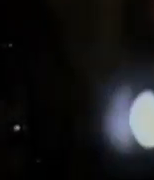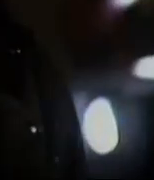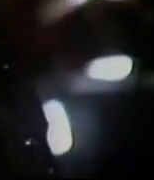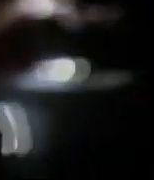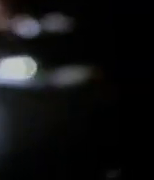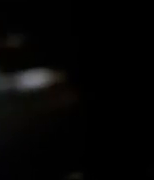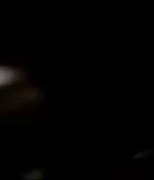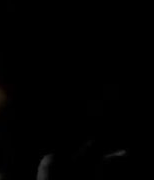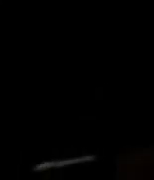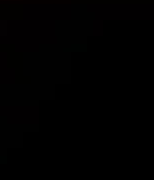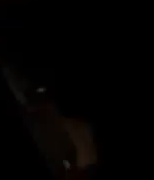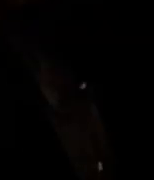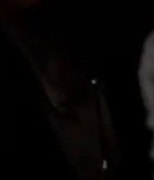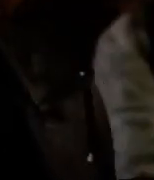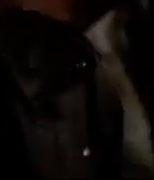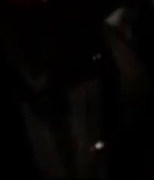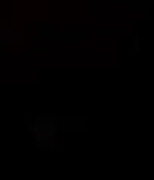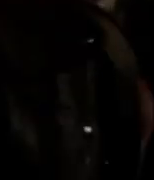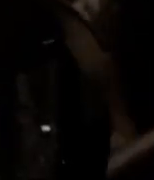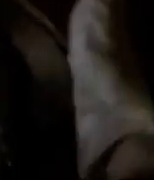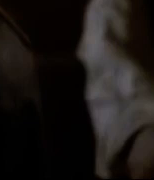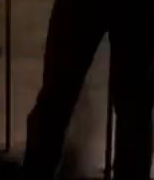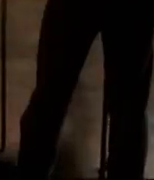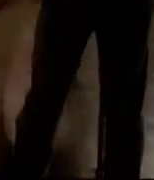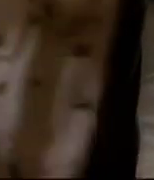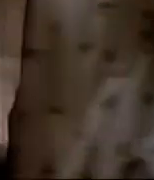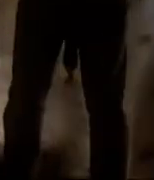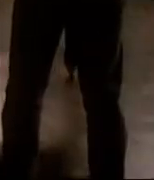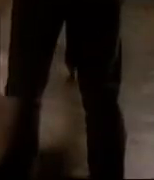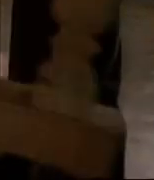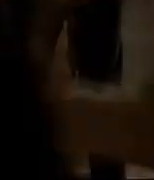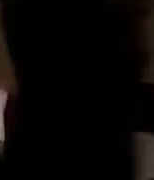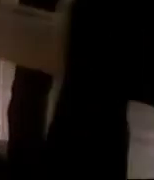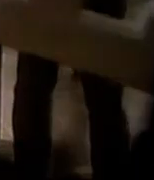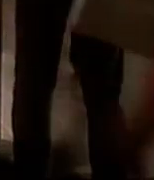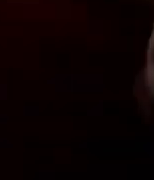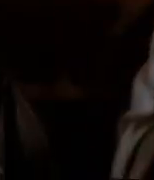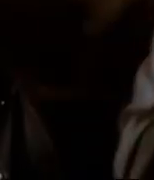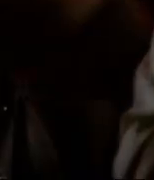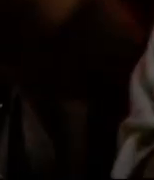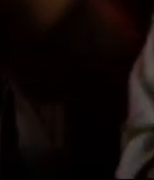hero. People need someone to look up to. I never found it